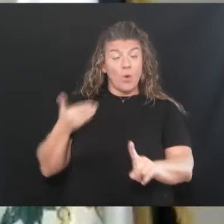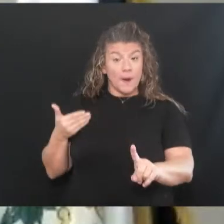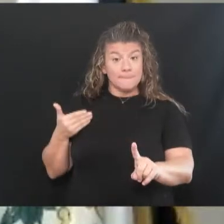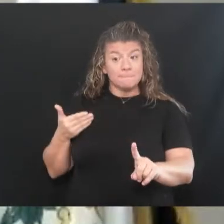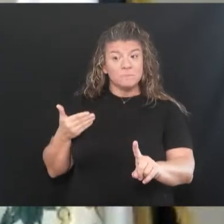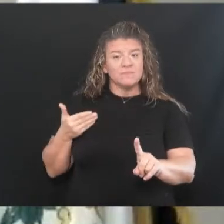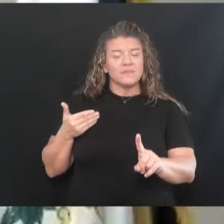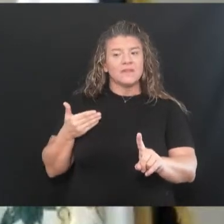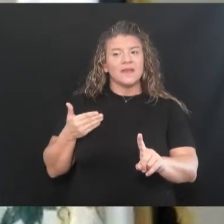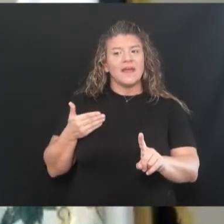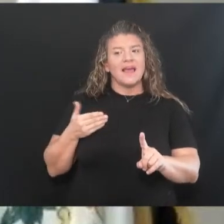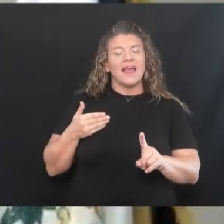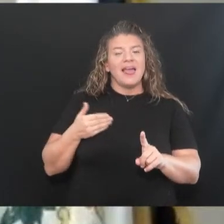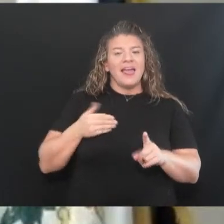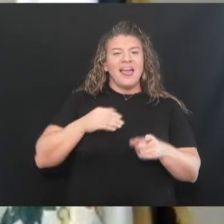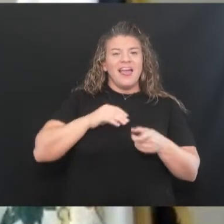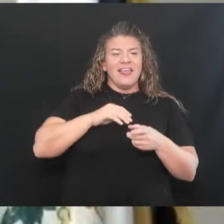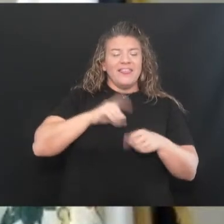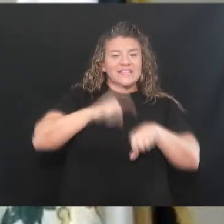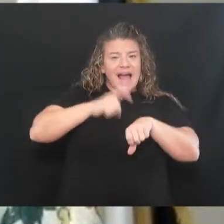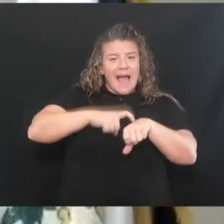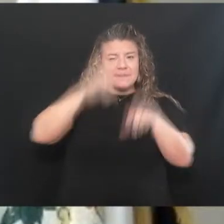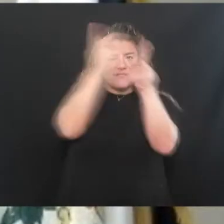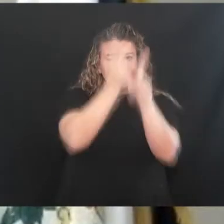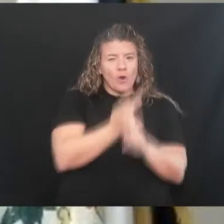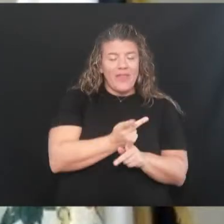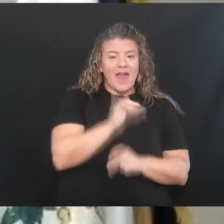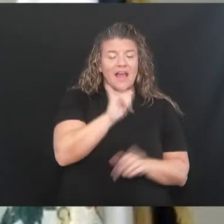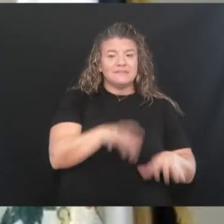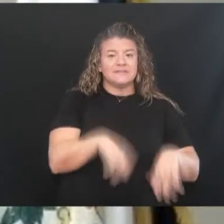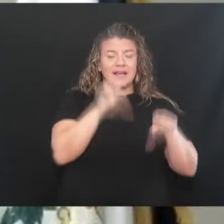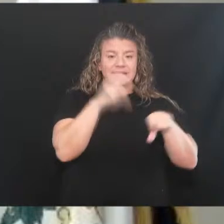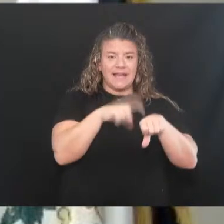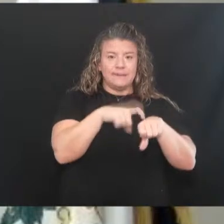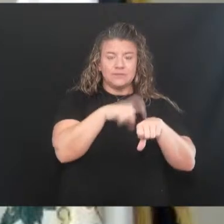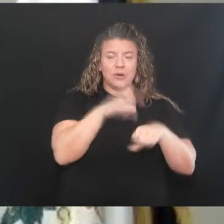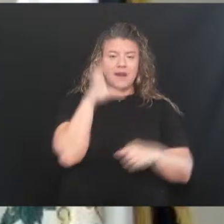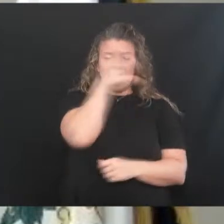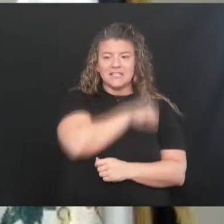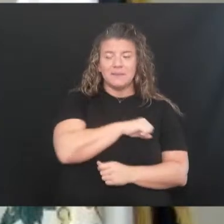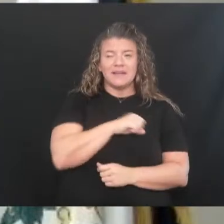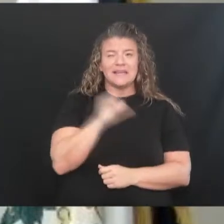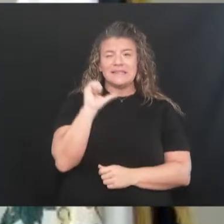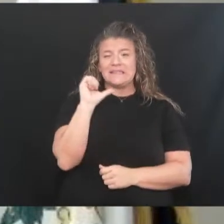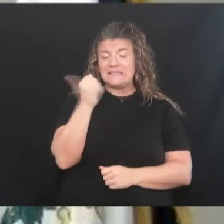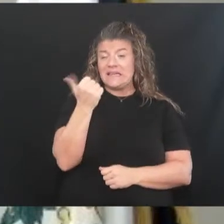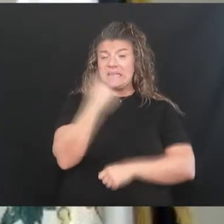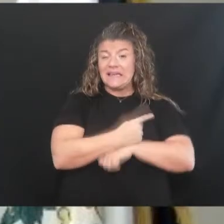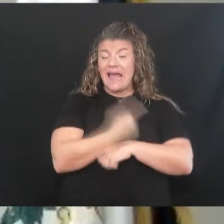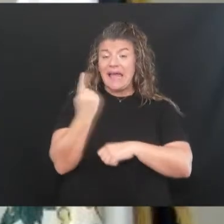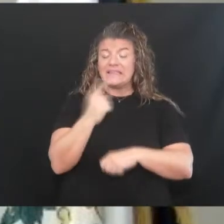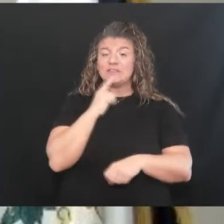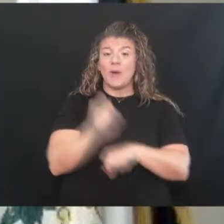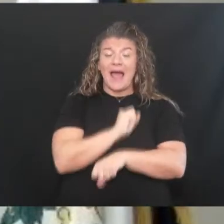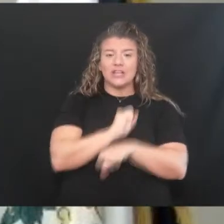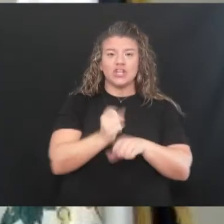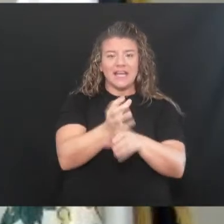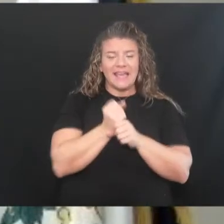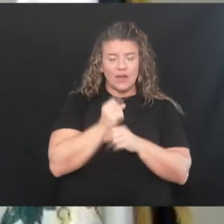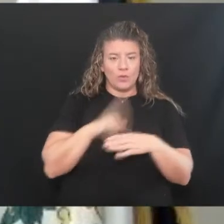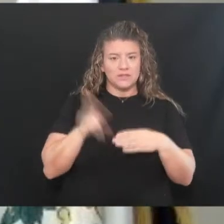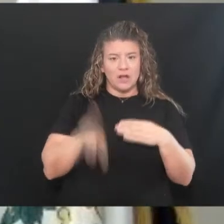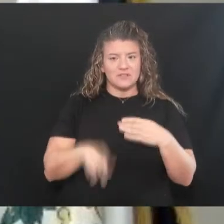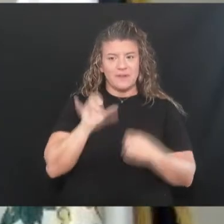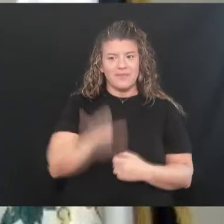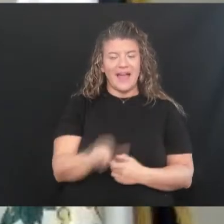the sequencing for that takes some time. So our folks estimate 10 days to 2 weeks to actually get the results from that.